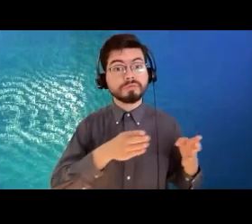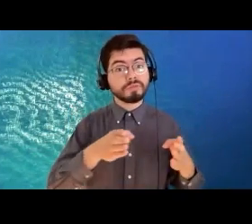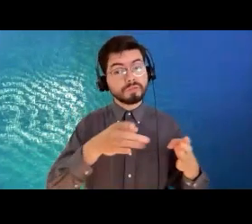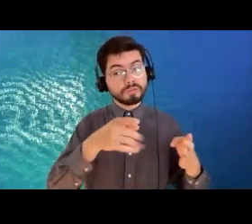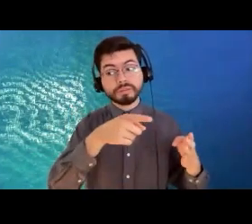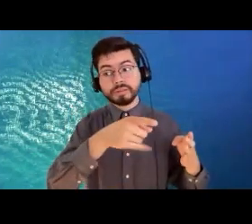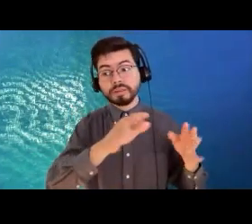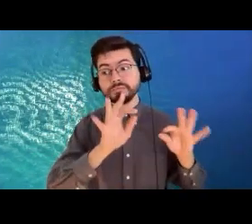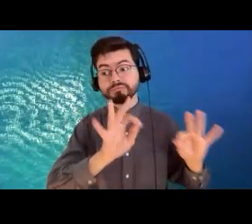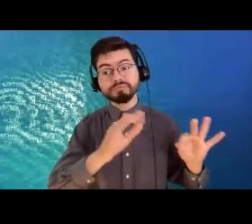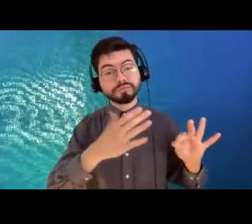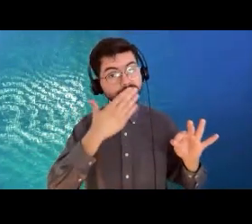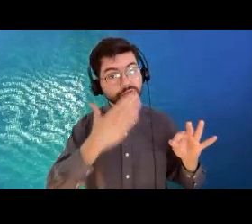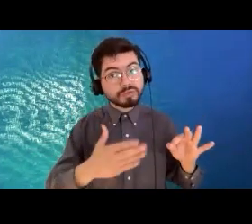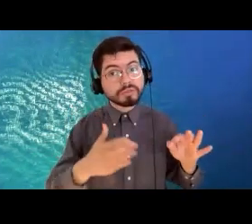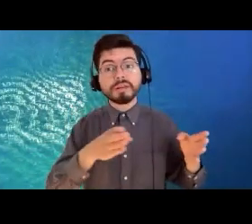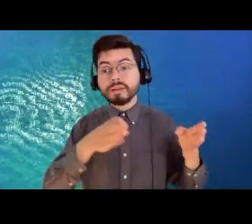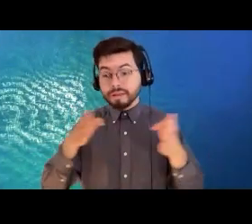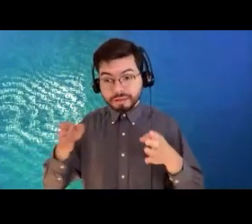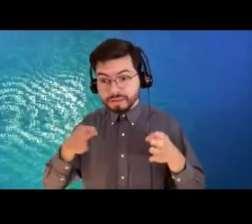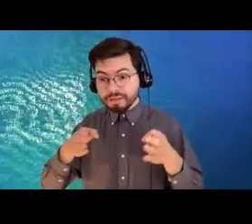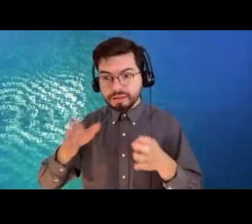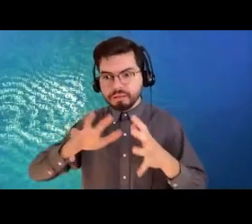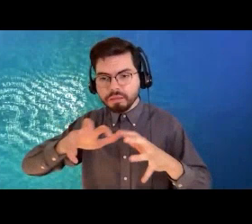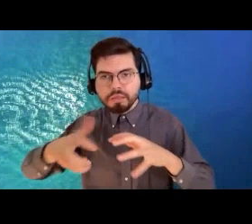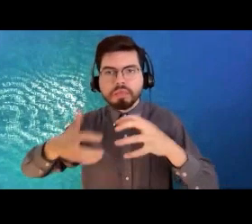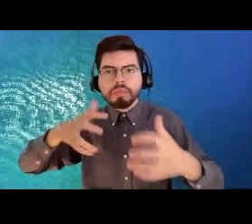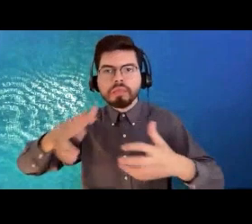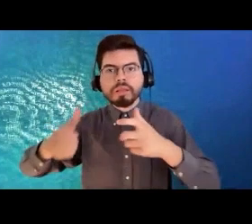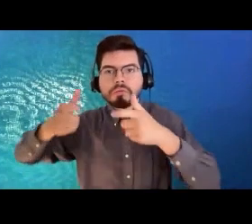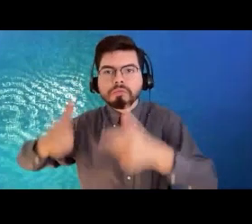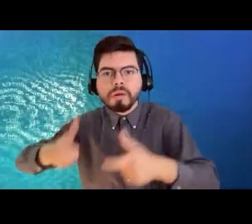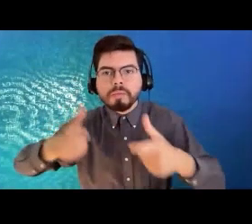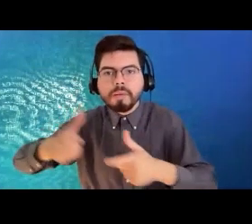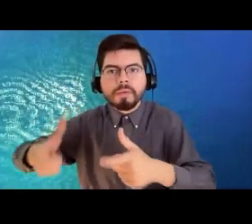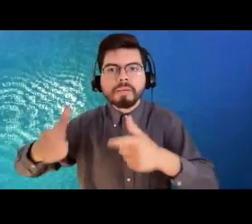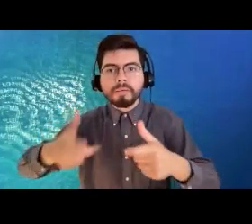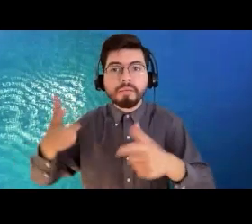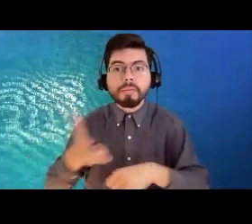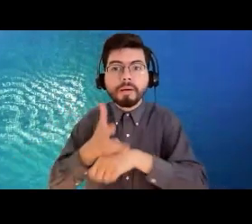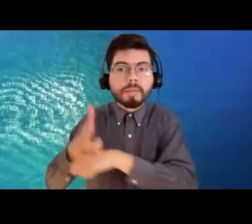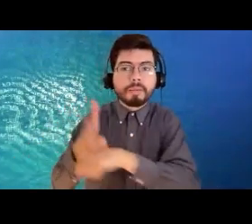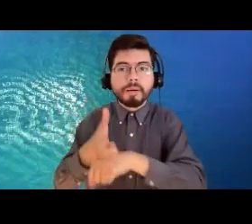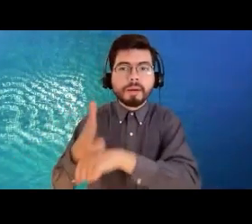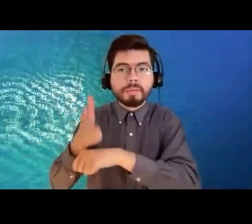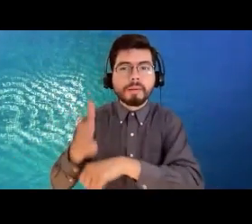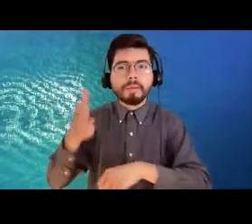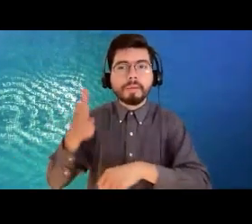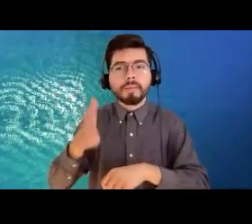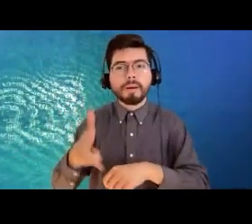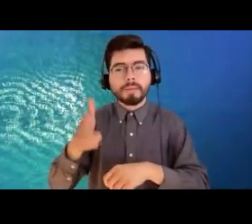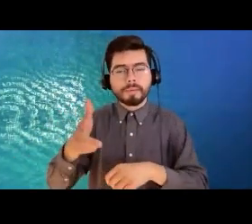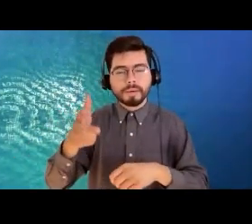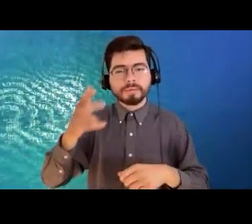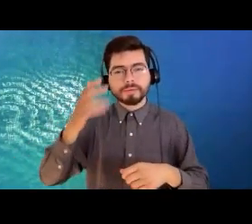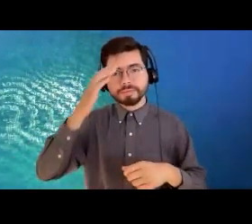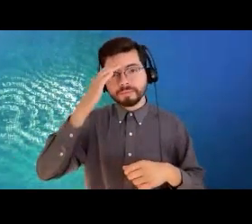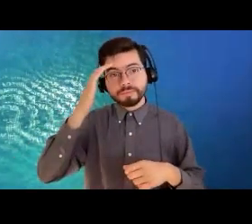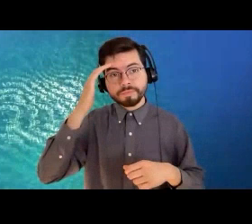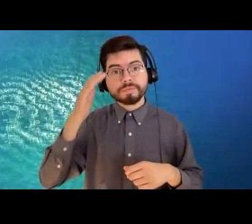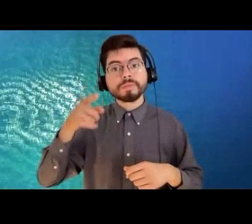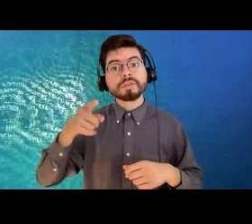bit to get around some of our potholes and other things. Bridges, I want to say we've got somewhere in the